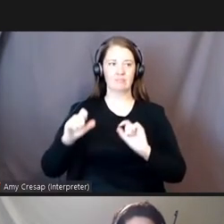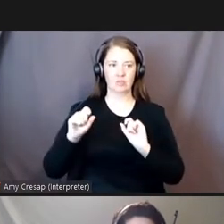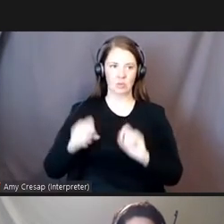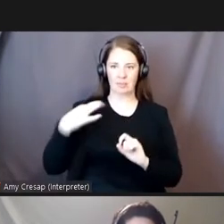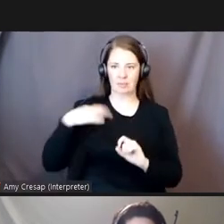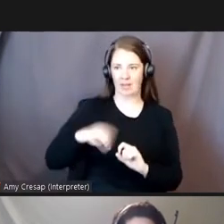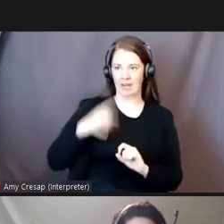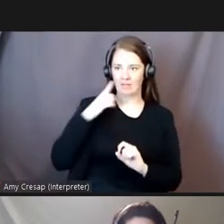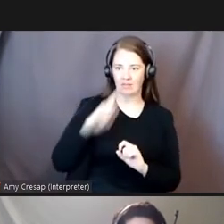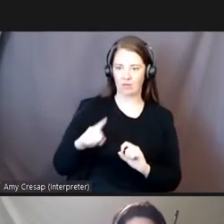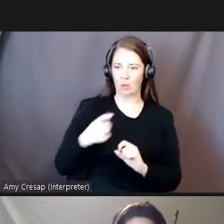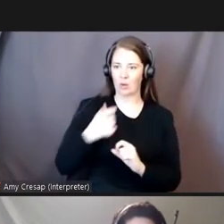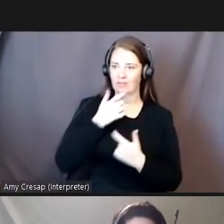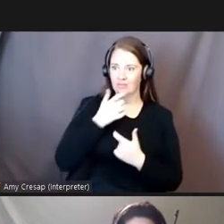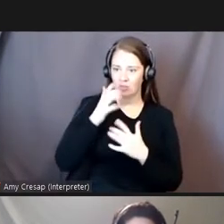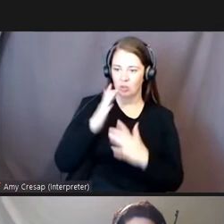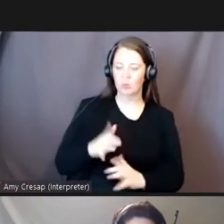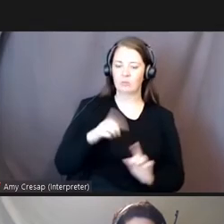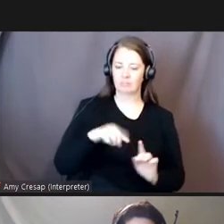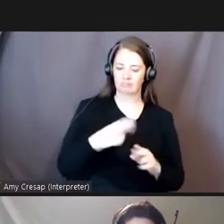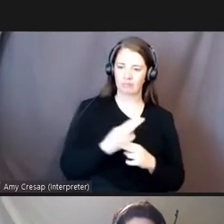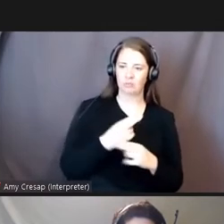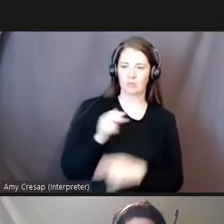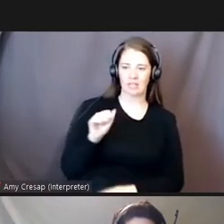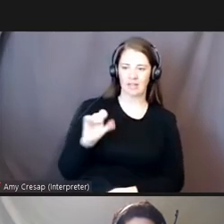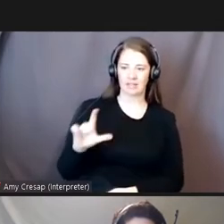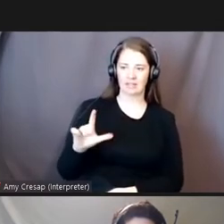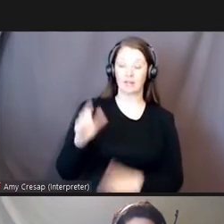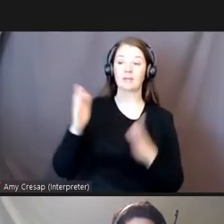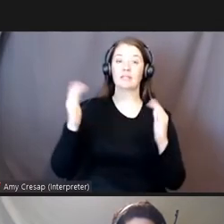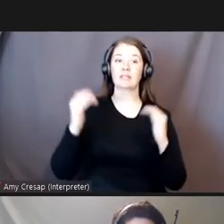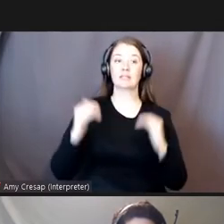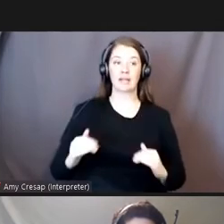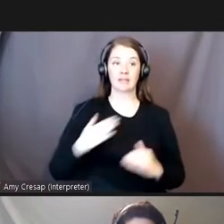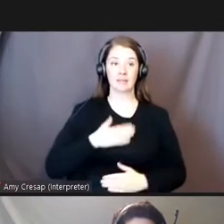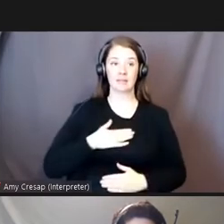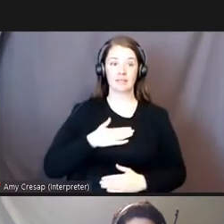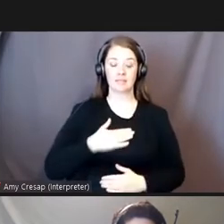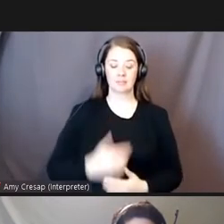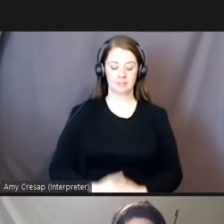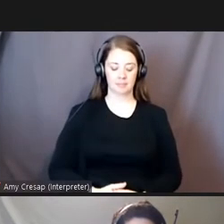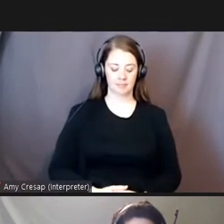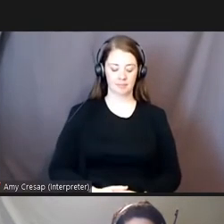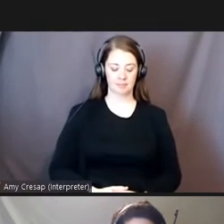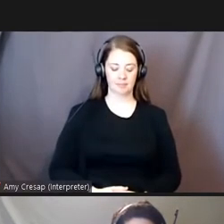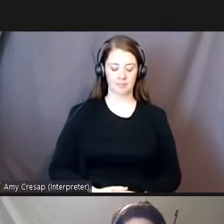use American Sign Language. Next slide, please.